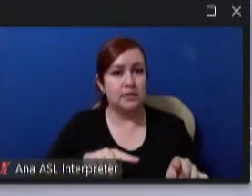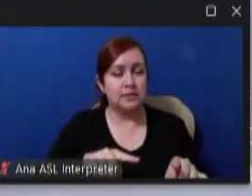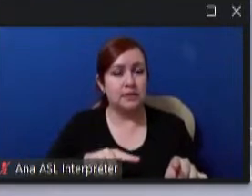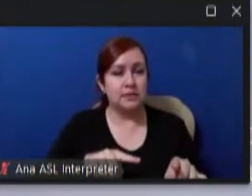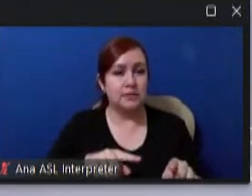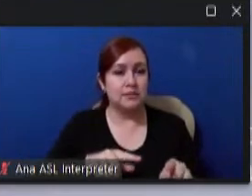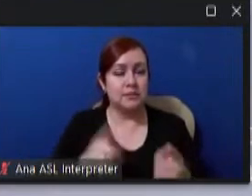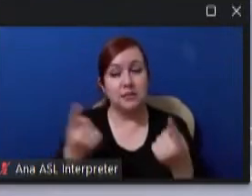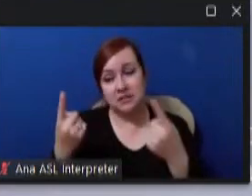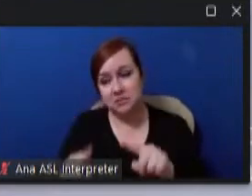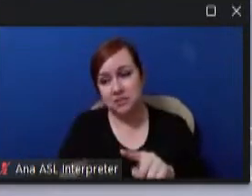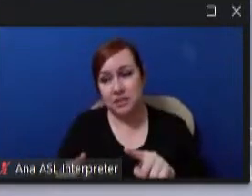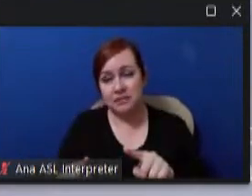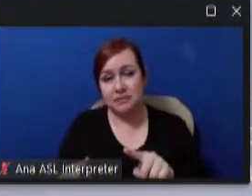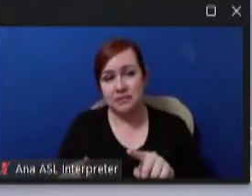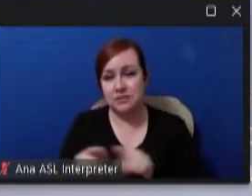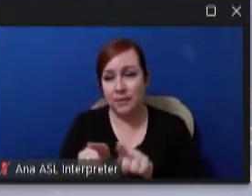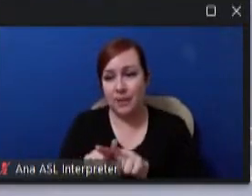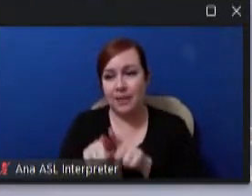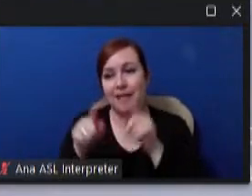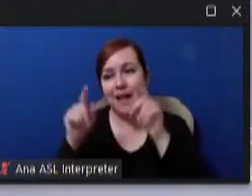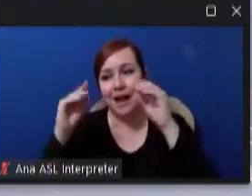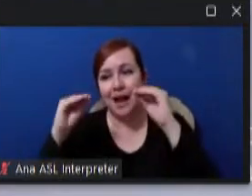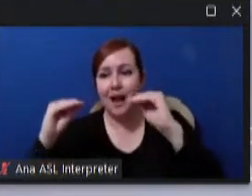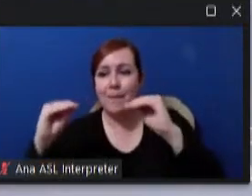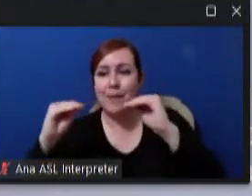How do you resolve these cases?